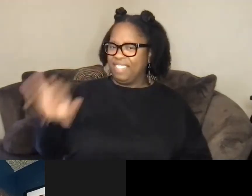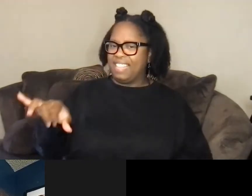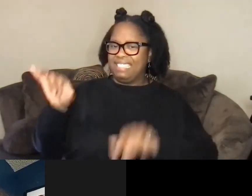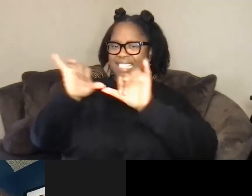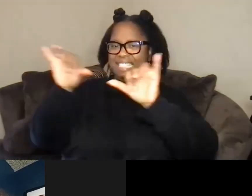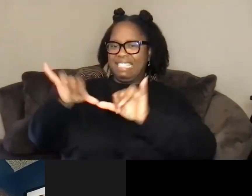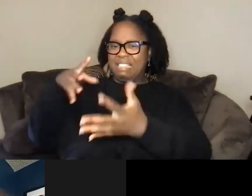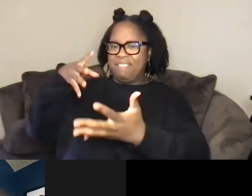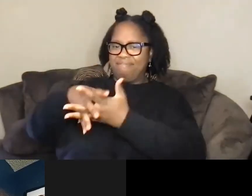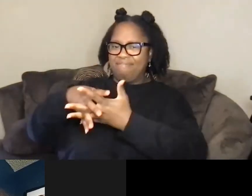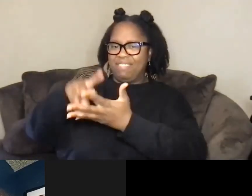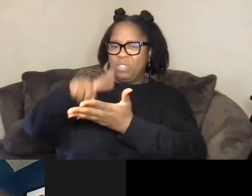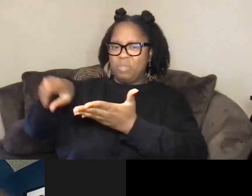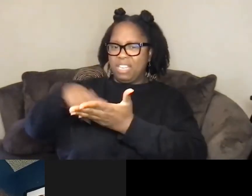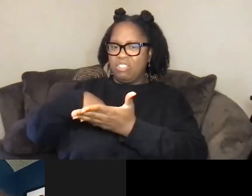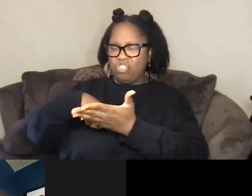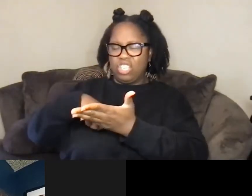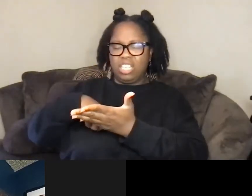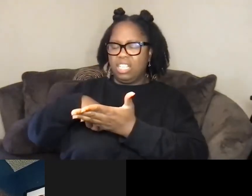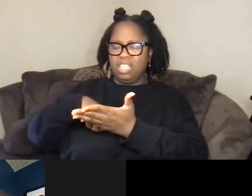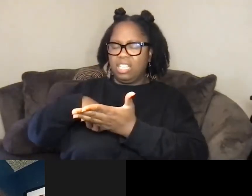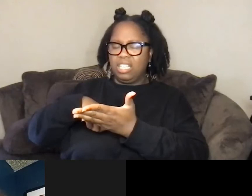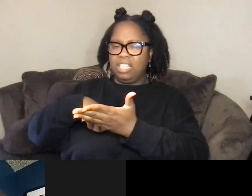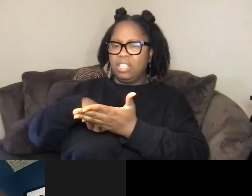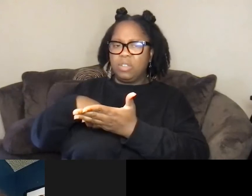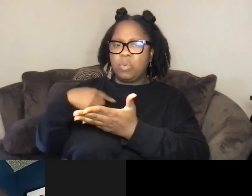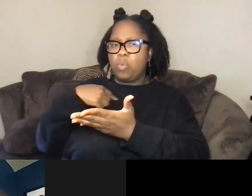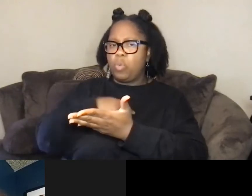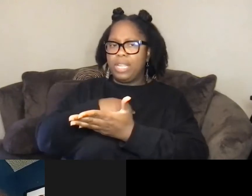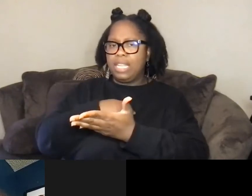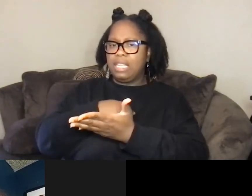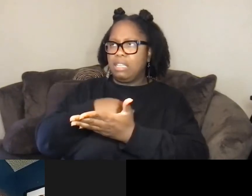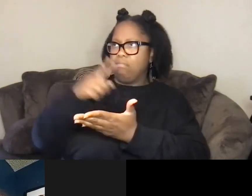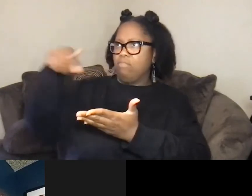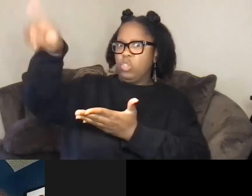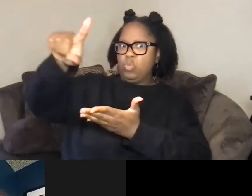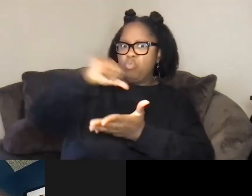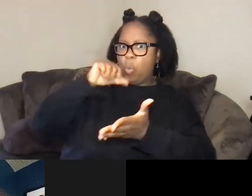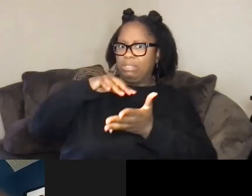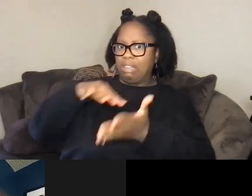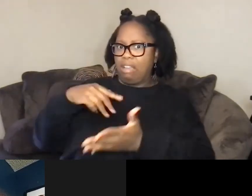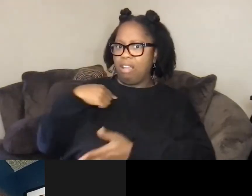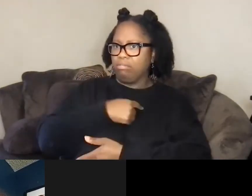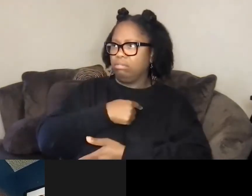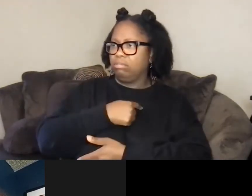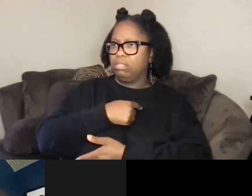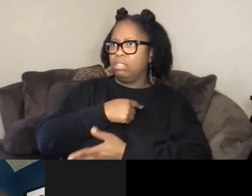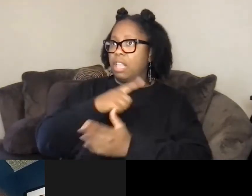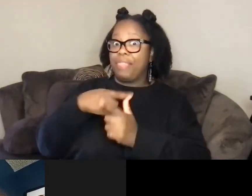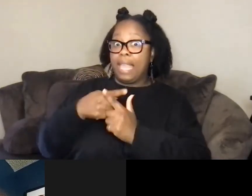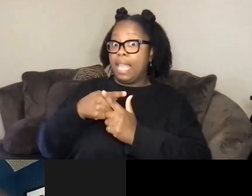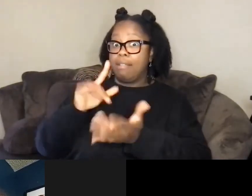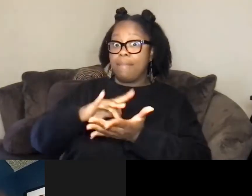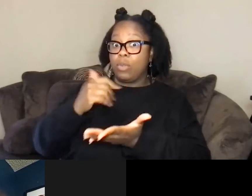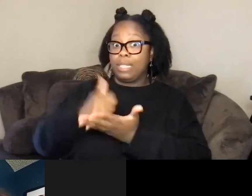is how that happens. So we don't get studied. And the fact that we're not studied, we don't then get medical